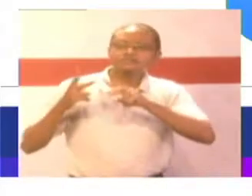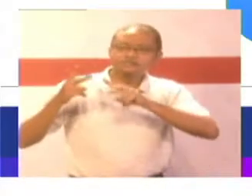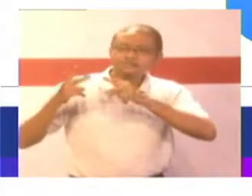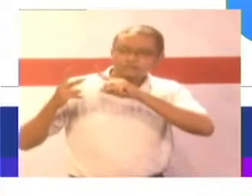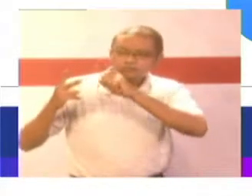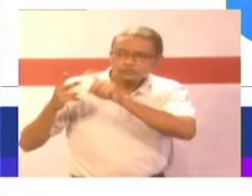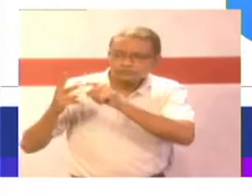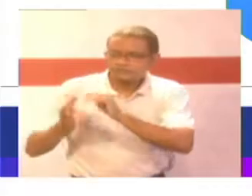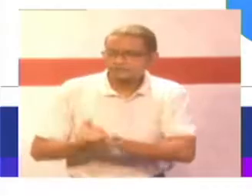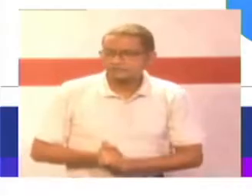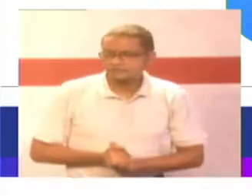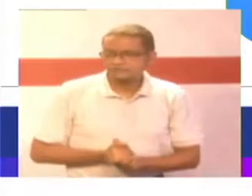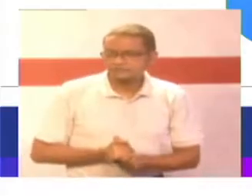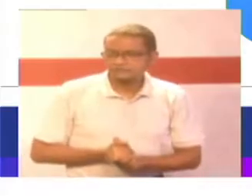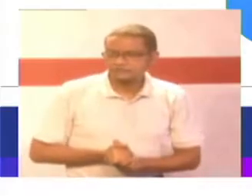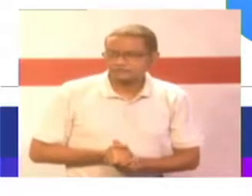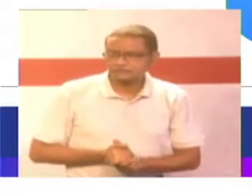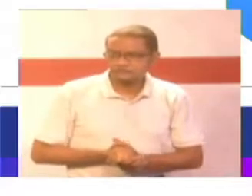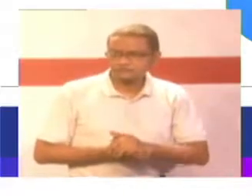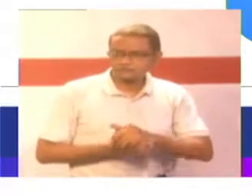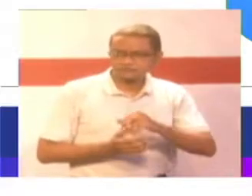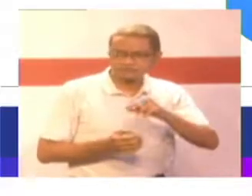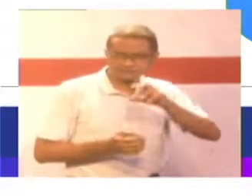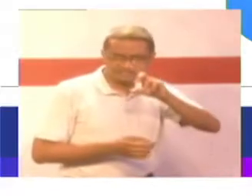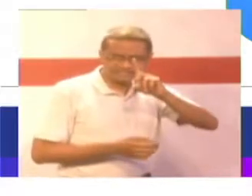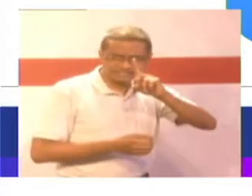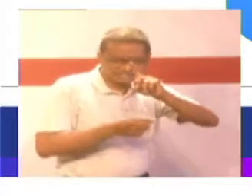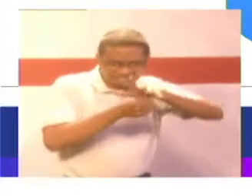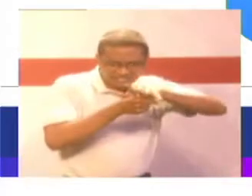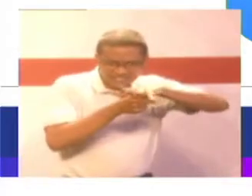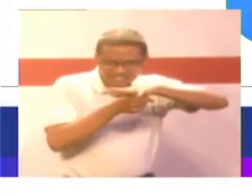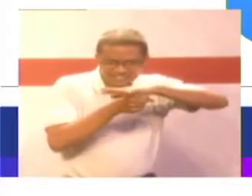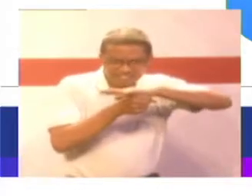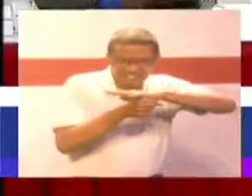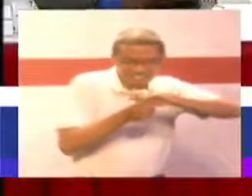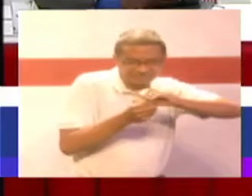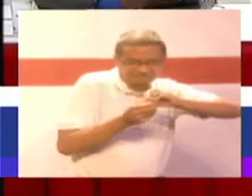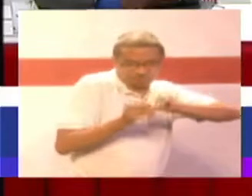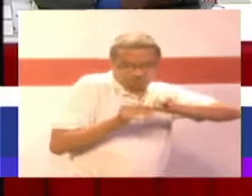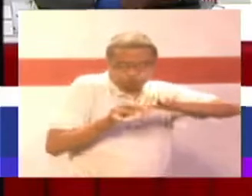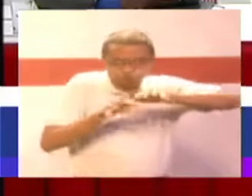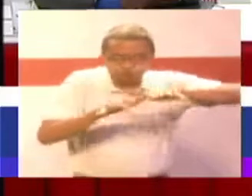particular region in which the Delta variant seems to be prevalent? Thank you.